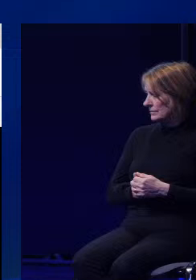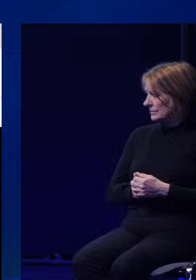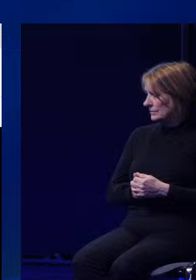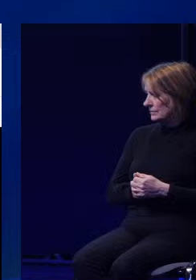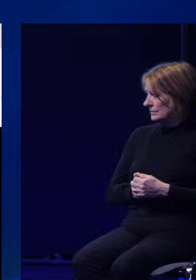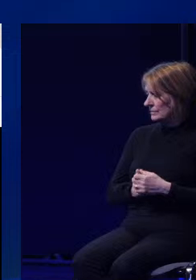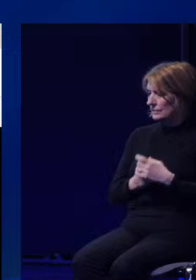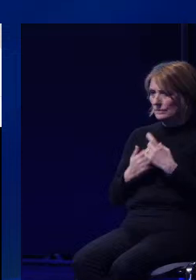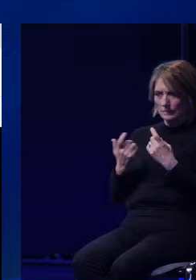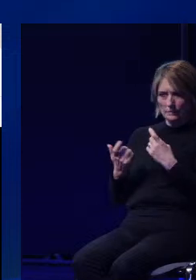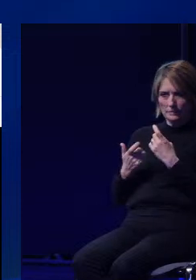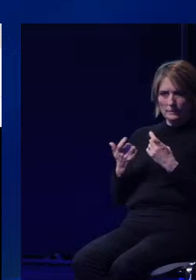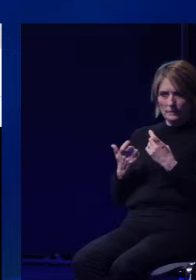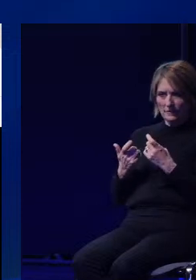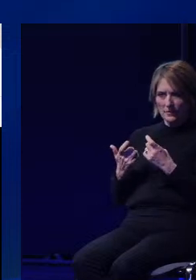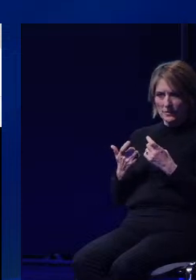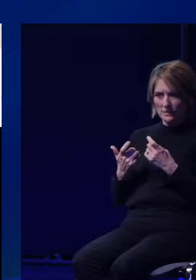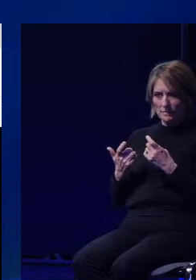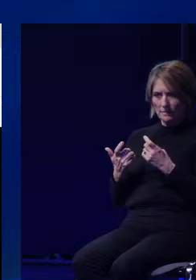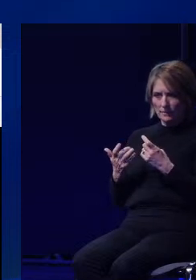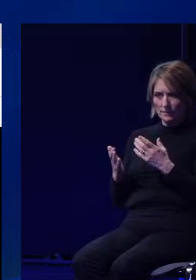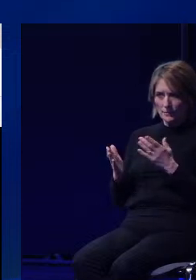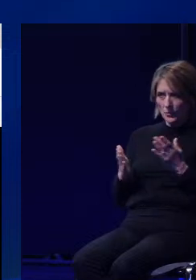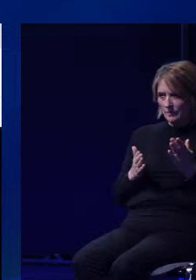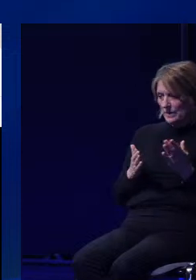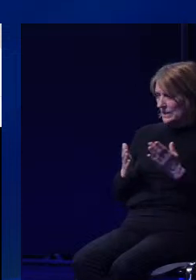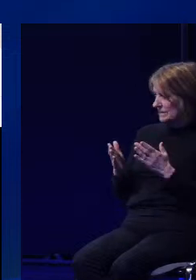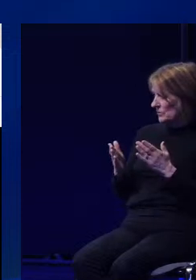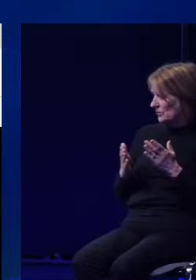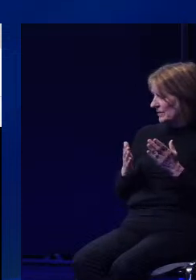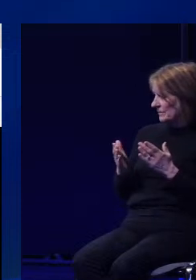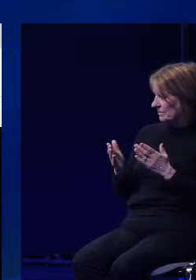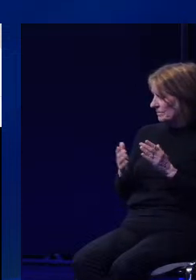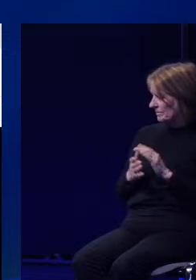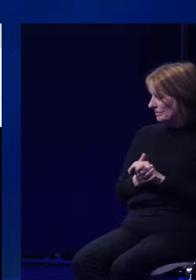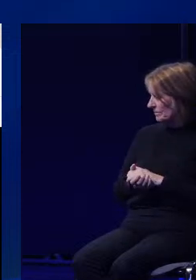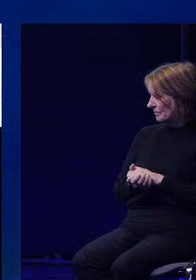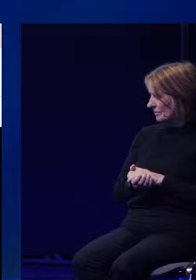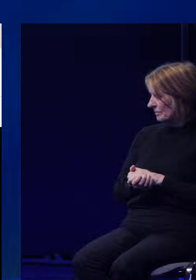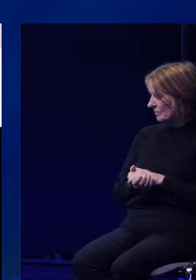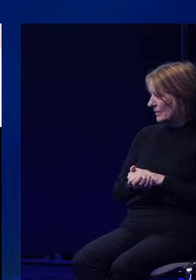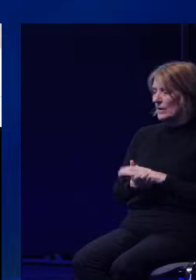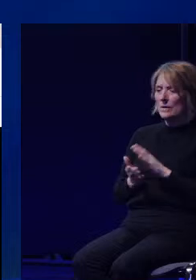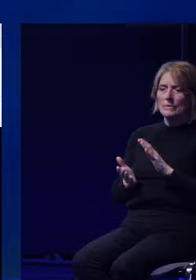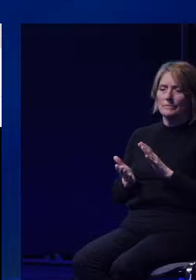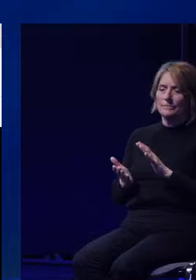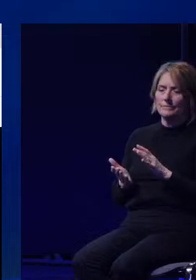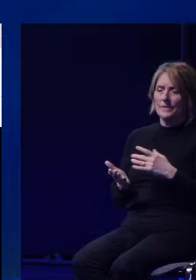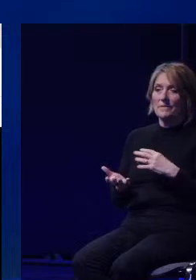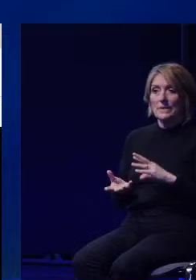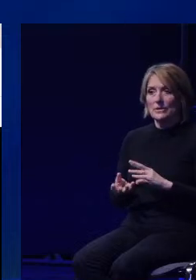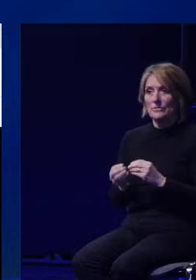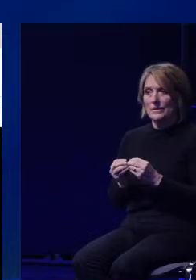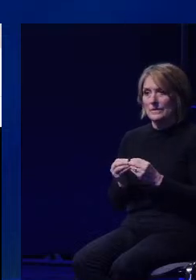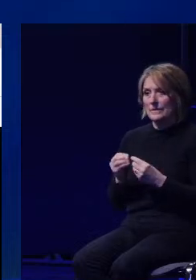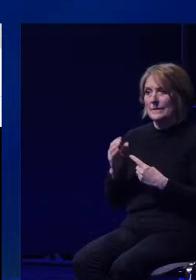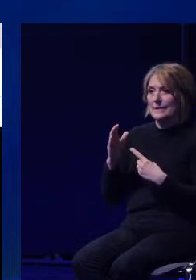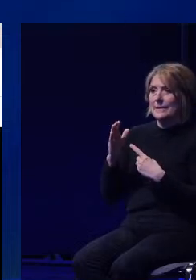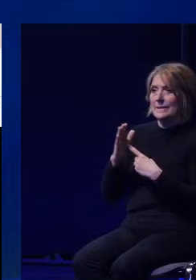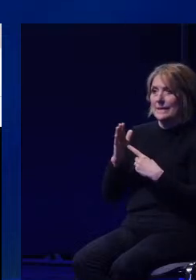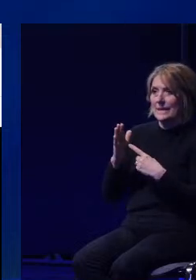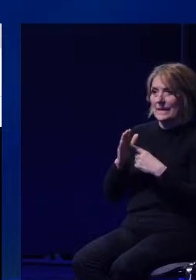some movement here. Actually, I messed around with other keyframes. Just ignore that. So the point I'm going to make here is that I've created the first keyframe for the camera